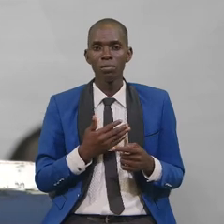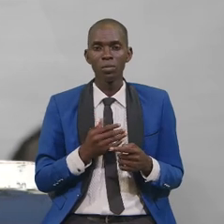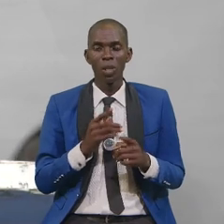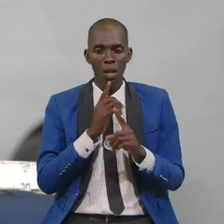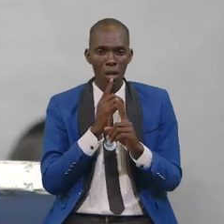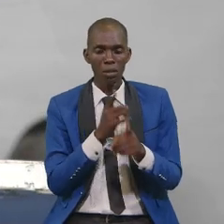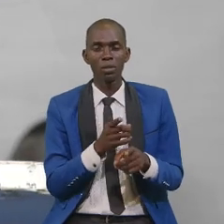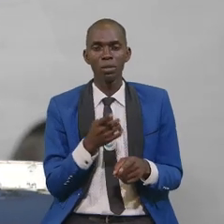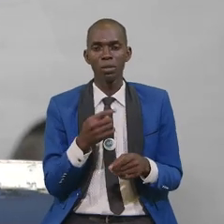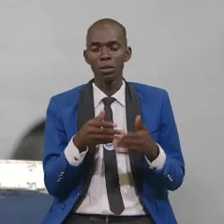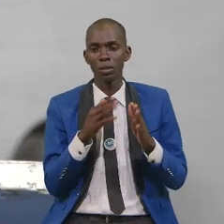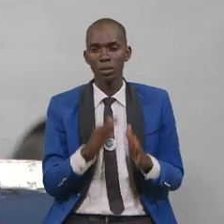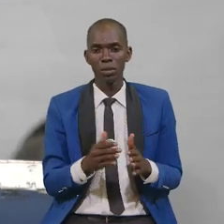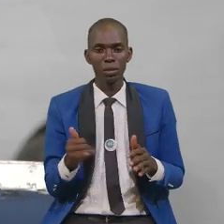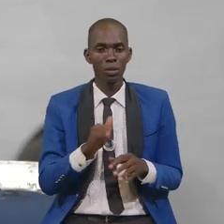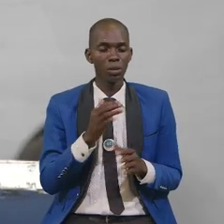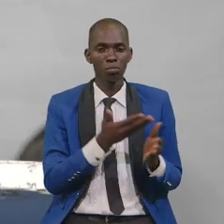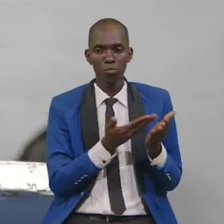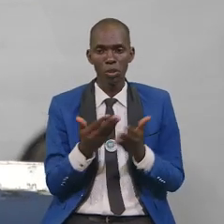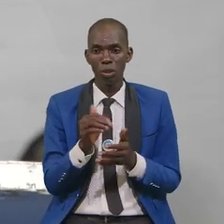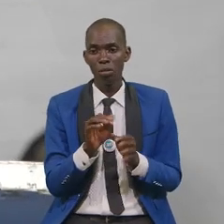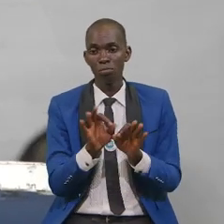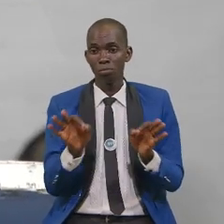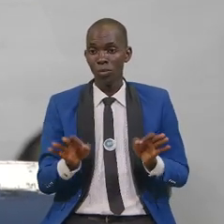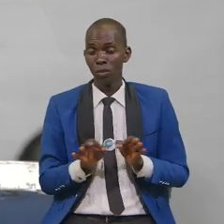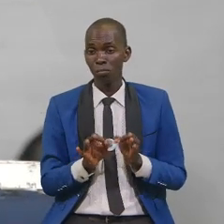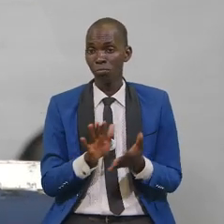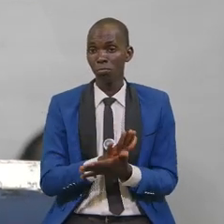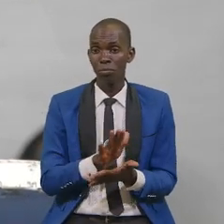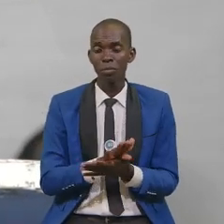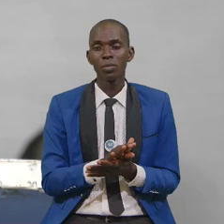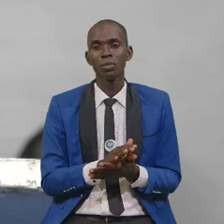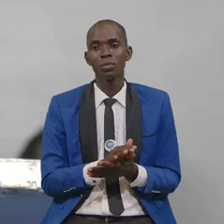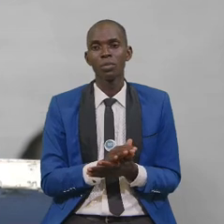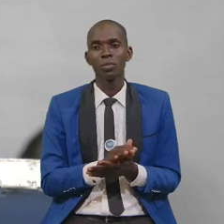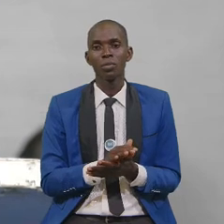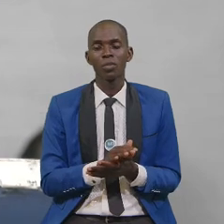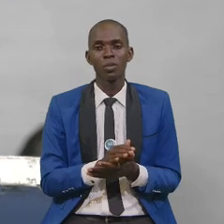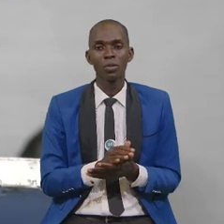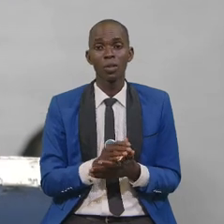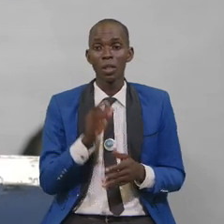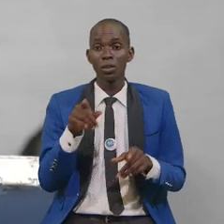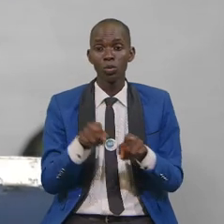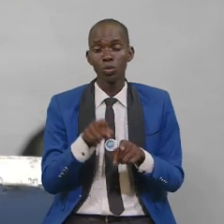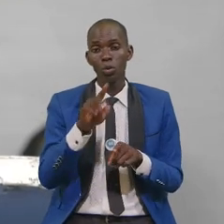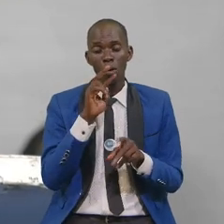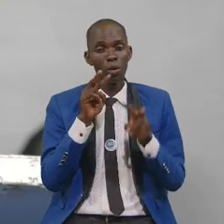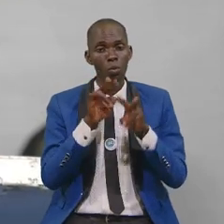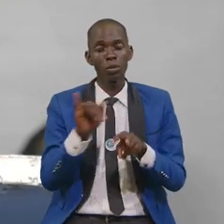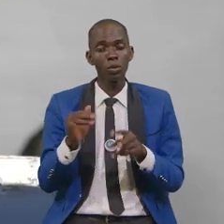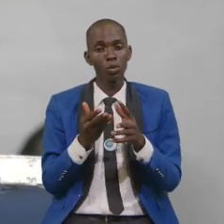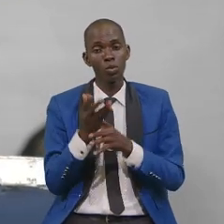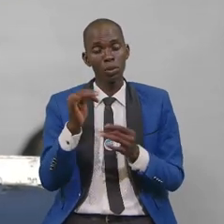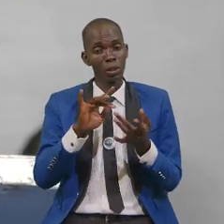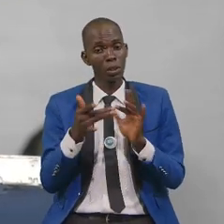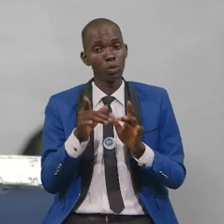forms. And if you are watching online and you have given your life to Christ after the pastor's message